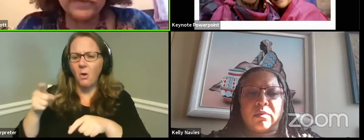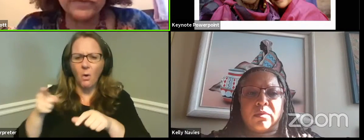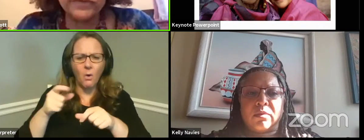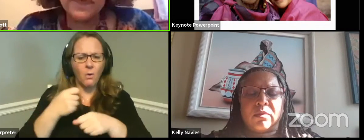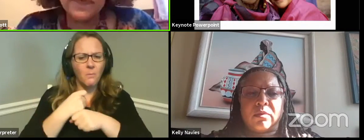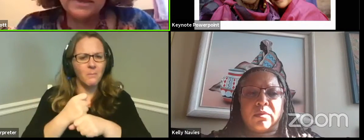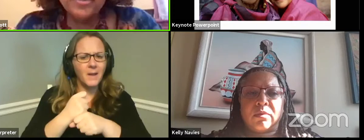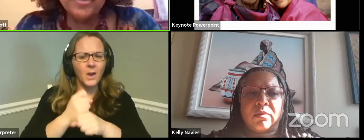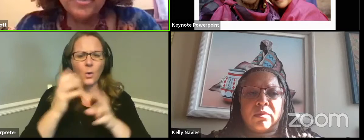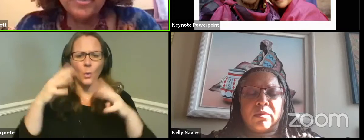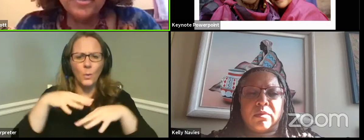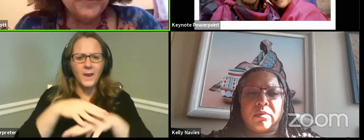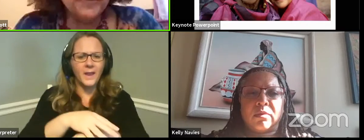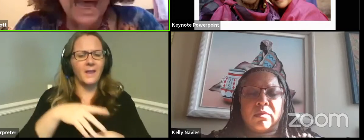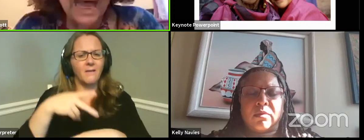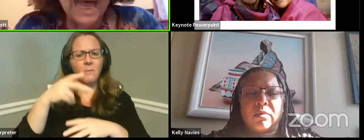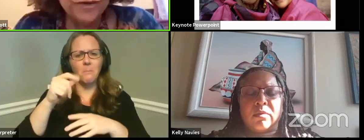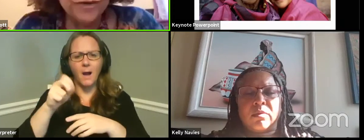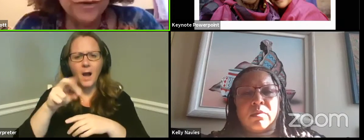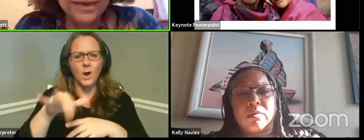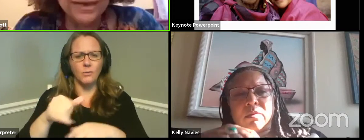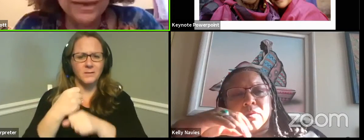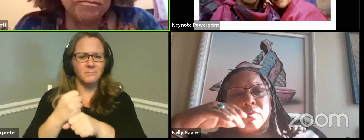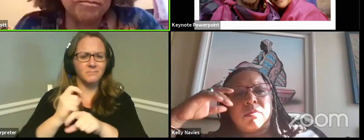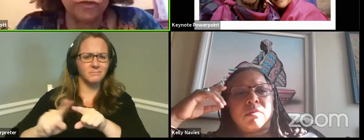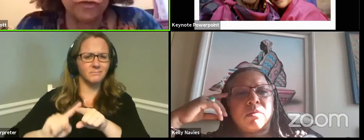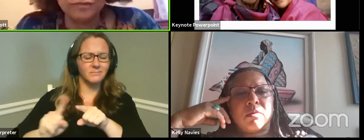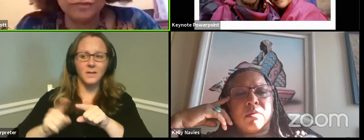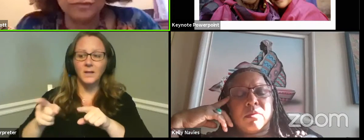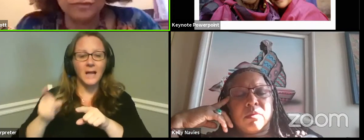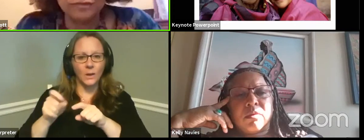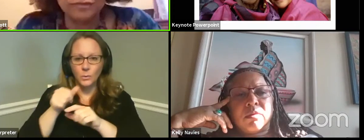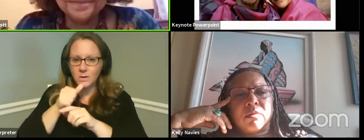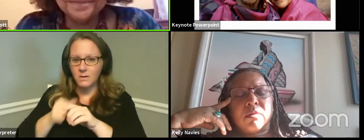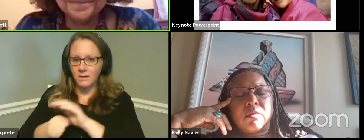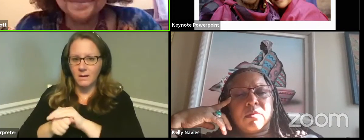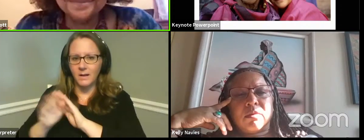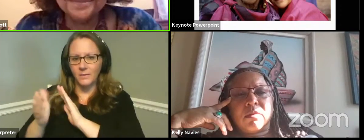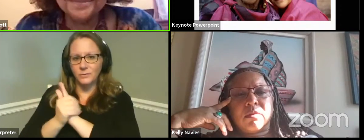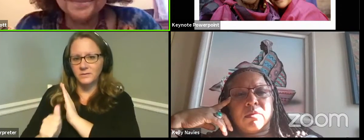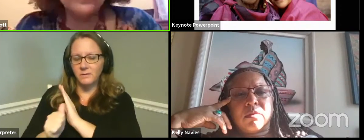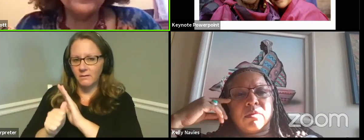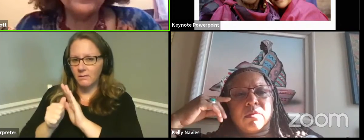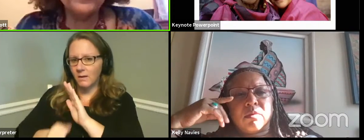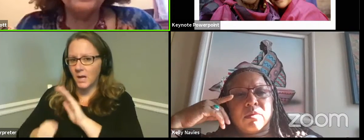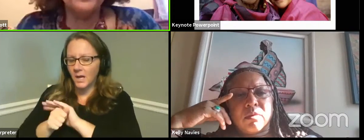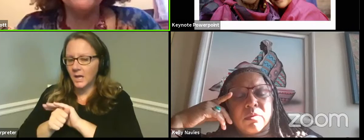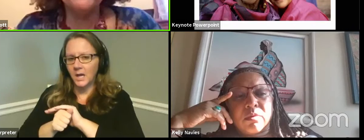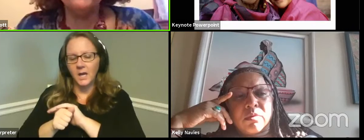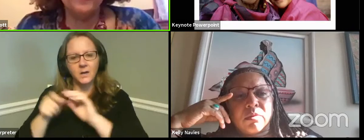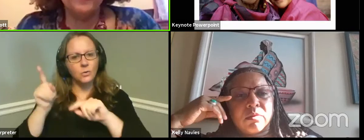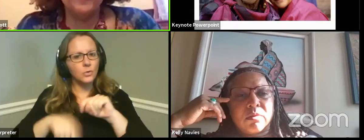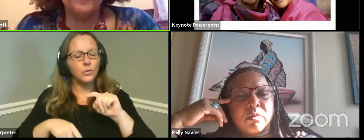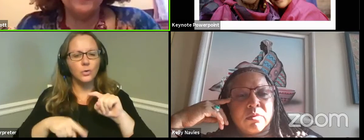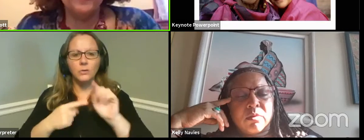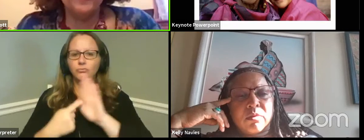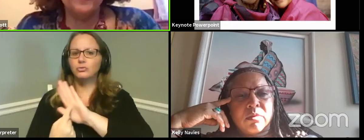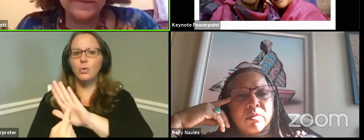weavers. You were supposed to hide your light under a bushel. You weren't supposed to show it.